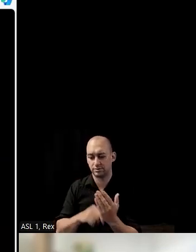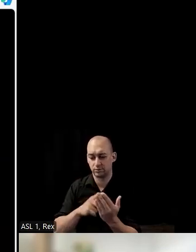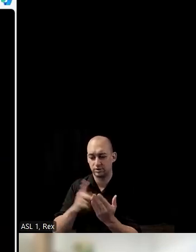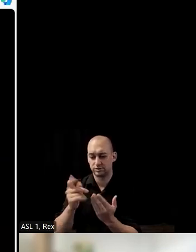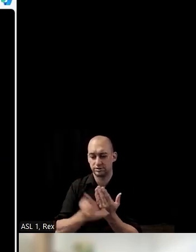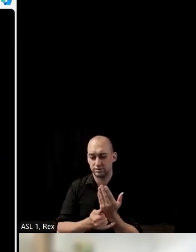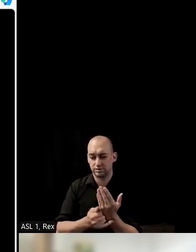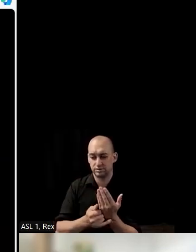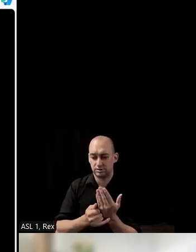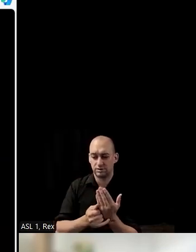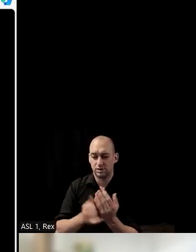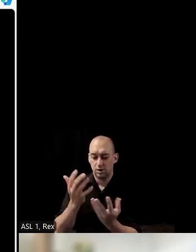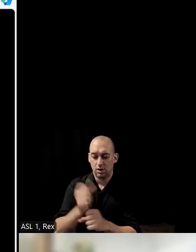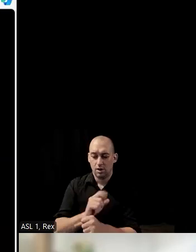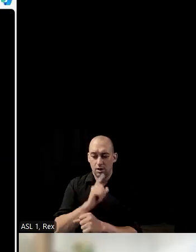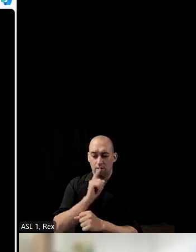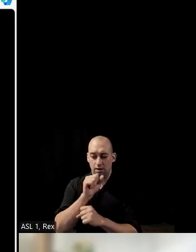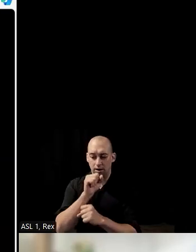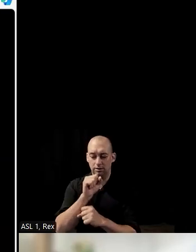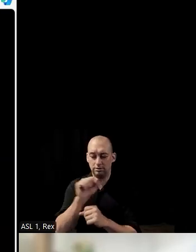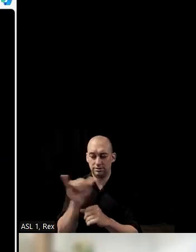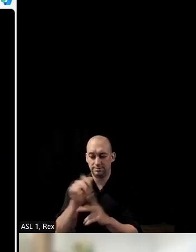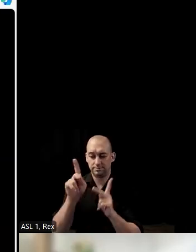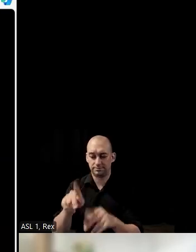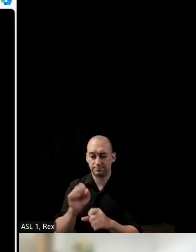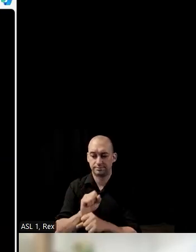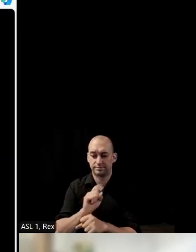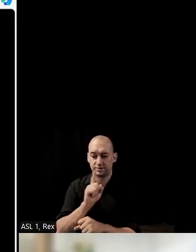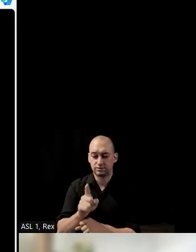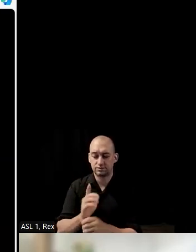we also need to ensure that the same person can answer both pre and post